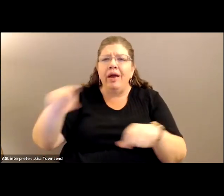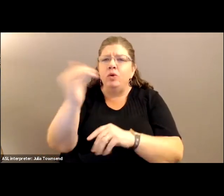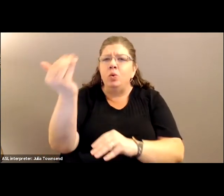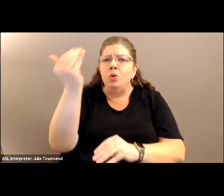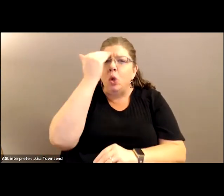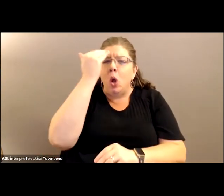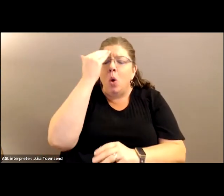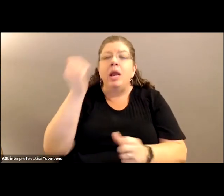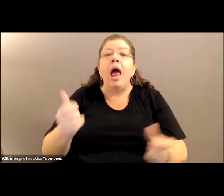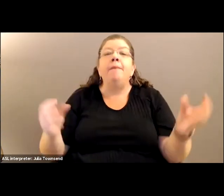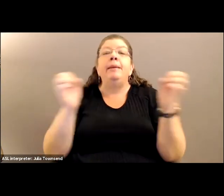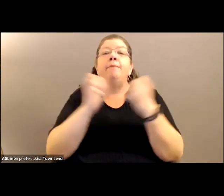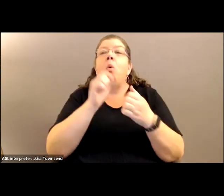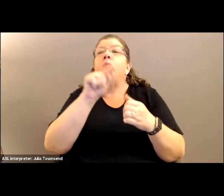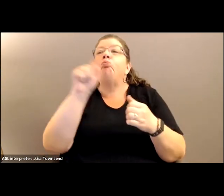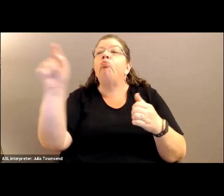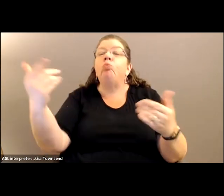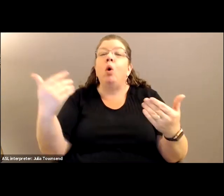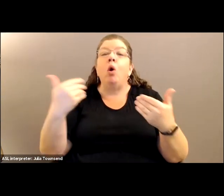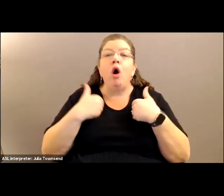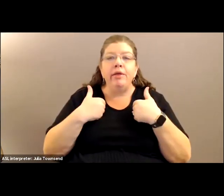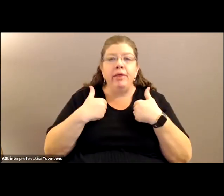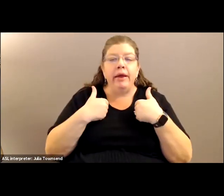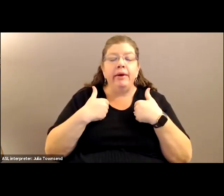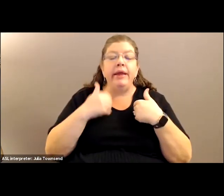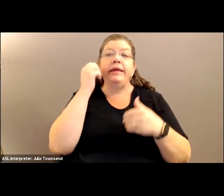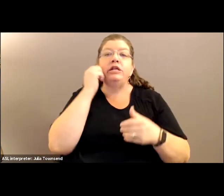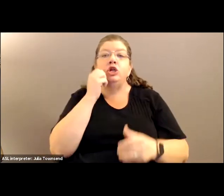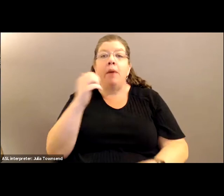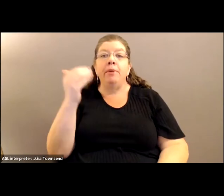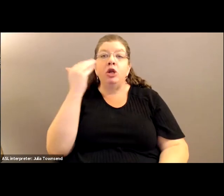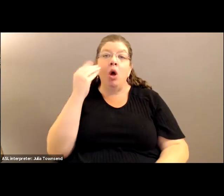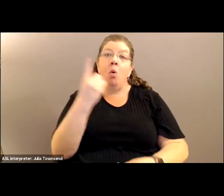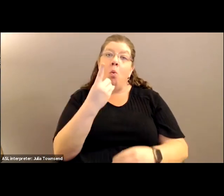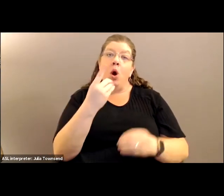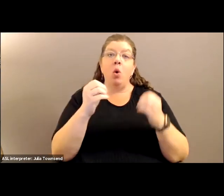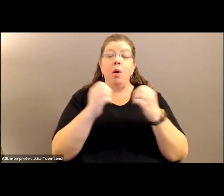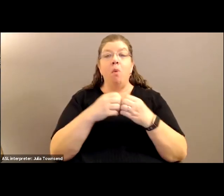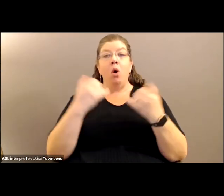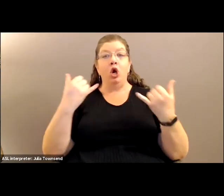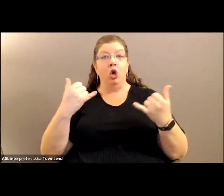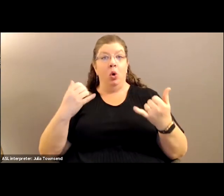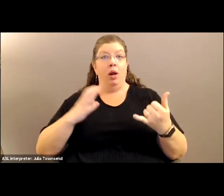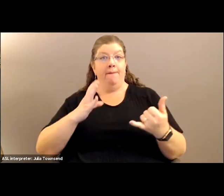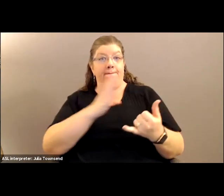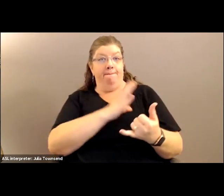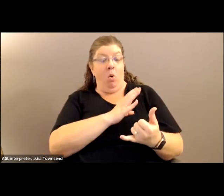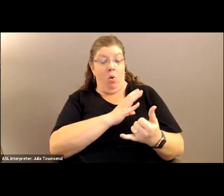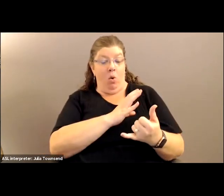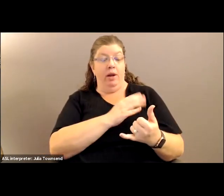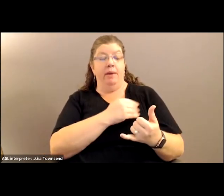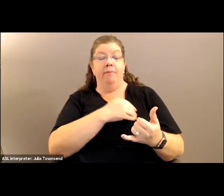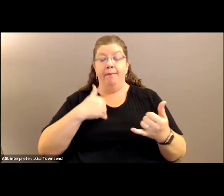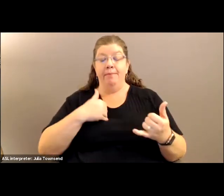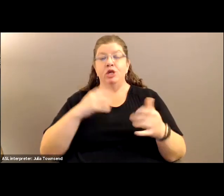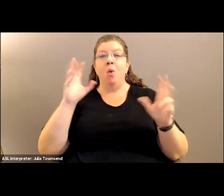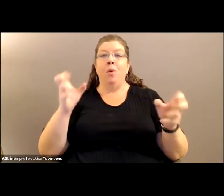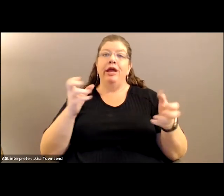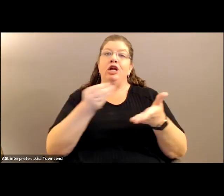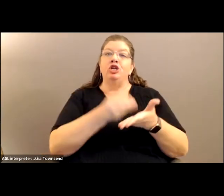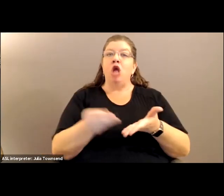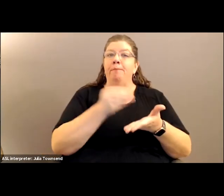more are there it is common knowledge that one or more current board members went shopping for their own personal legal